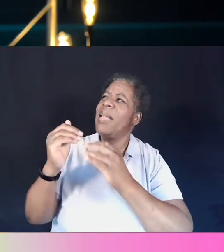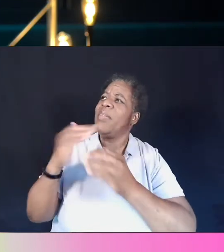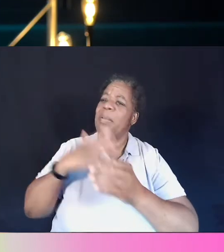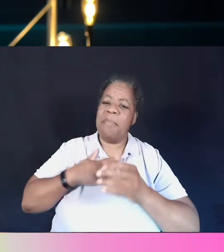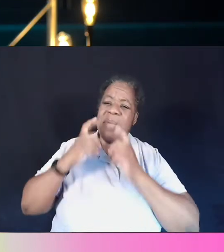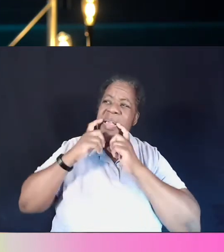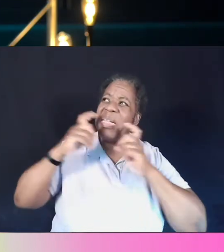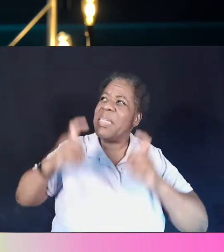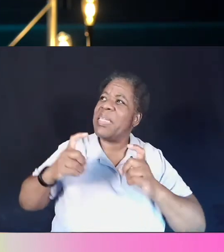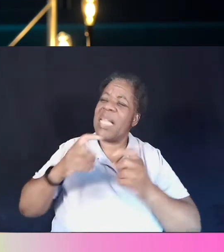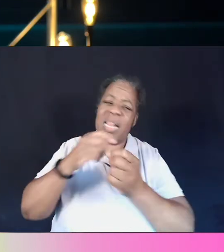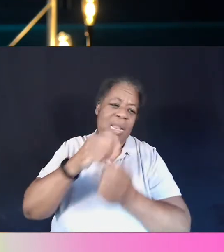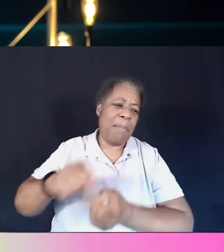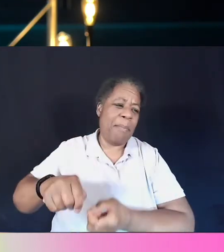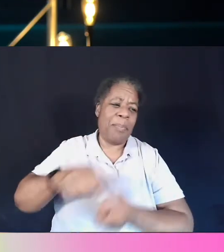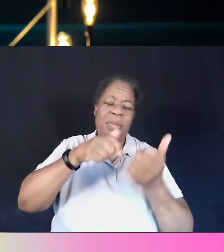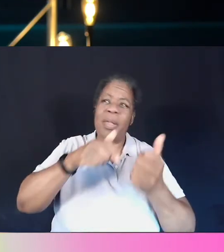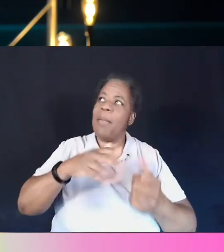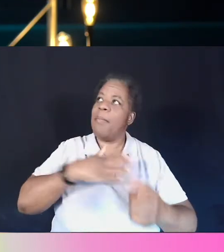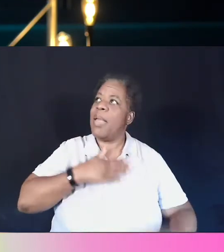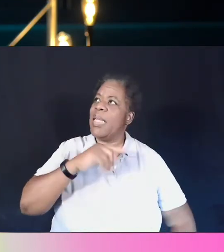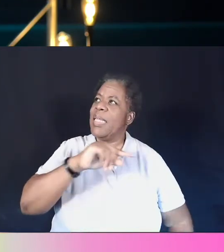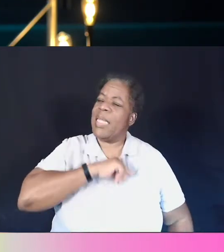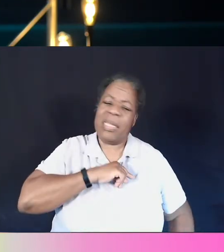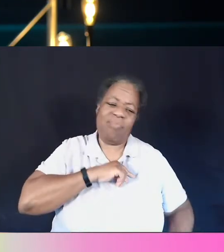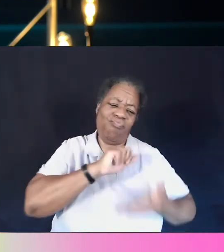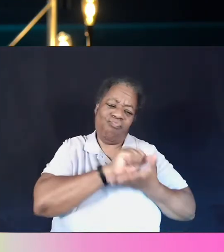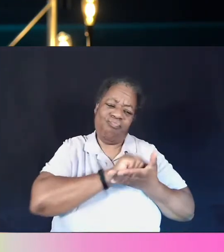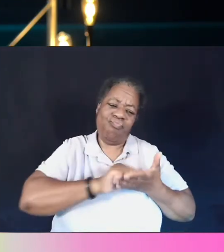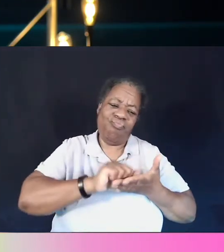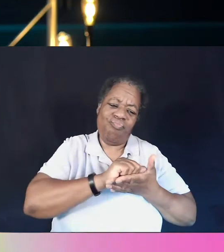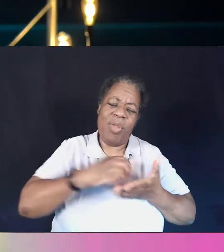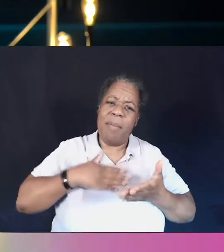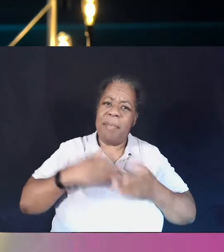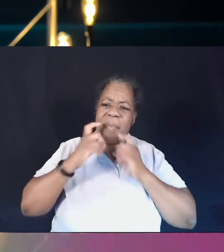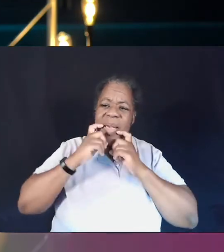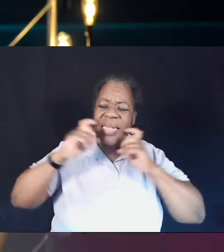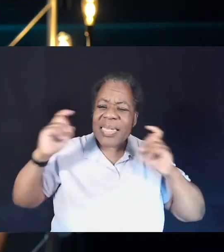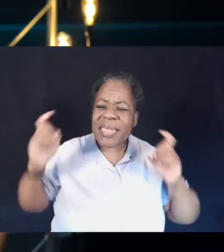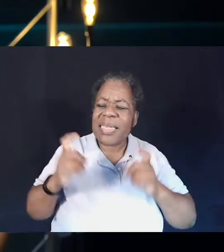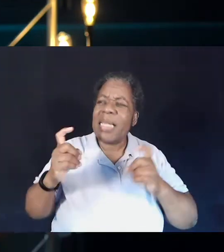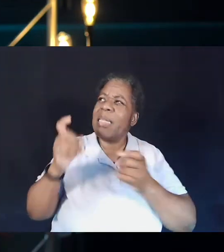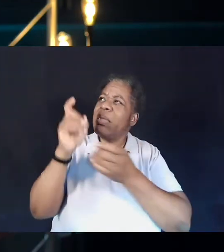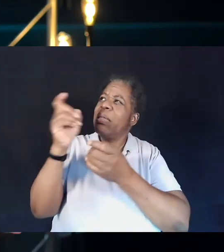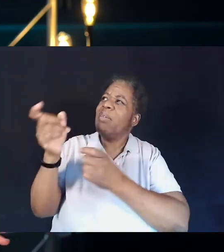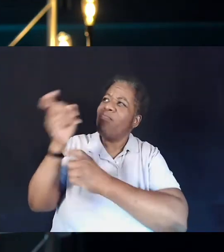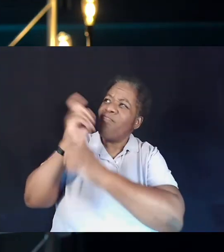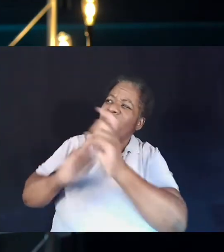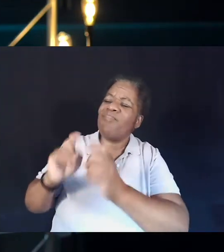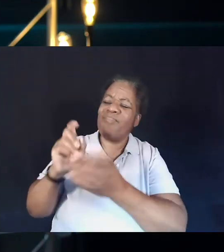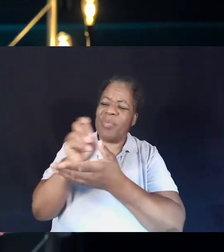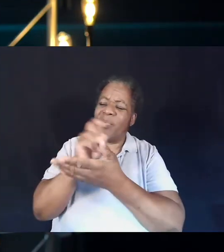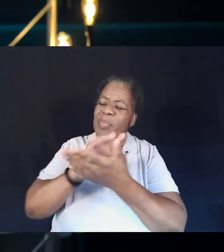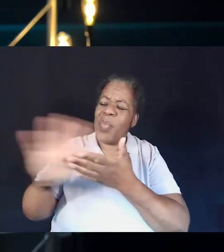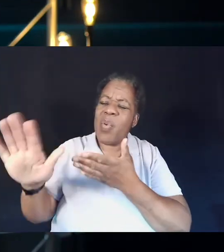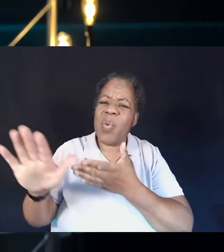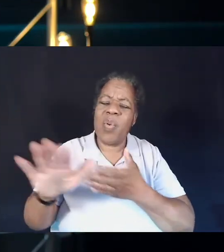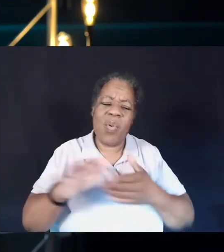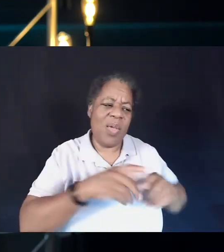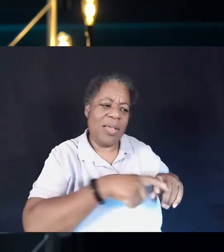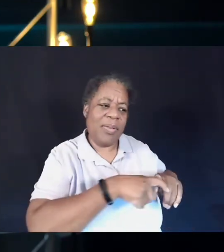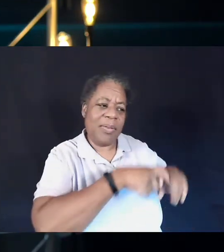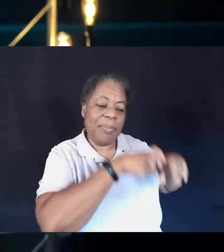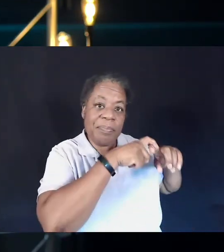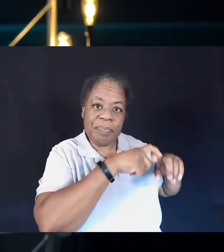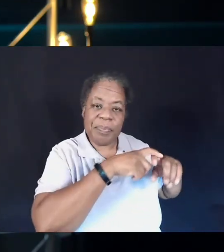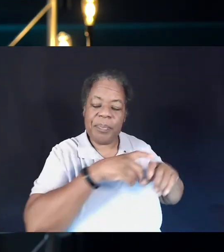Wash me from my guilt, purify me from my sin." Okay, these first two lines, if you're following along in a Bible of your own or a Bible